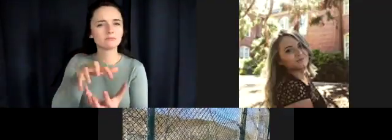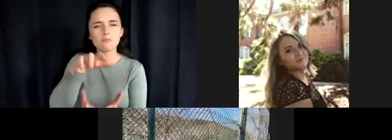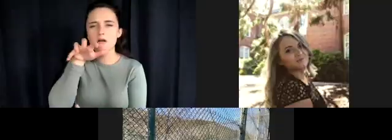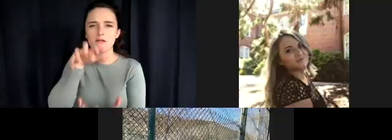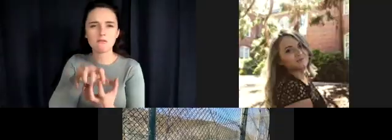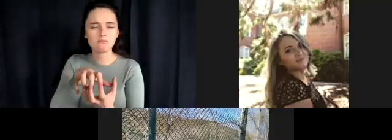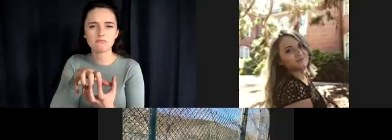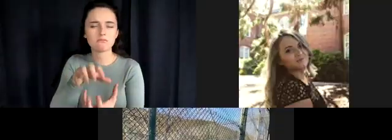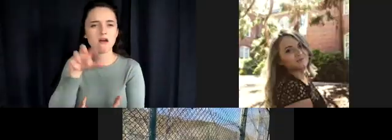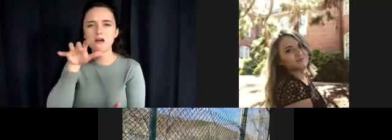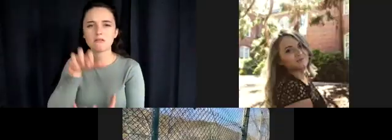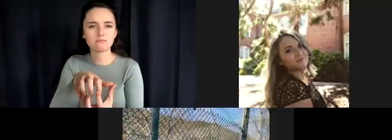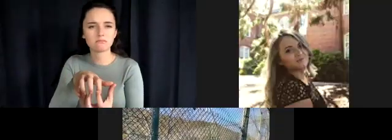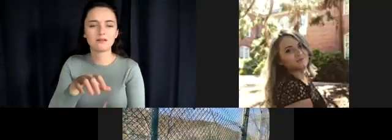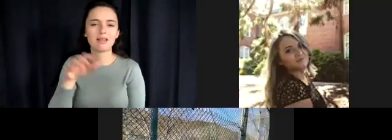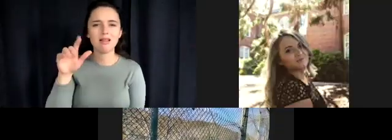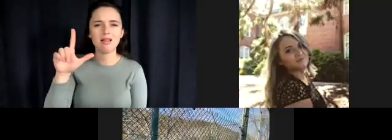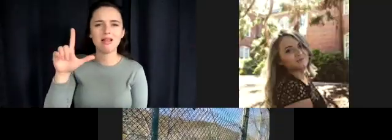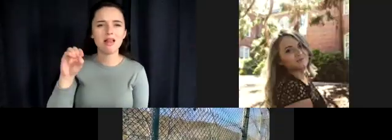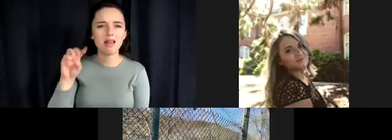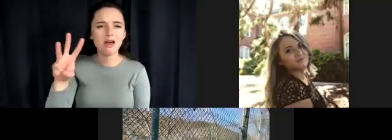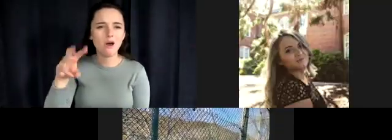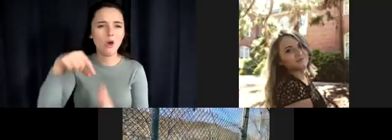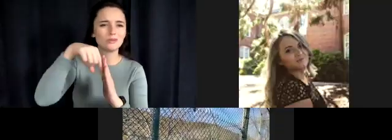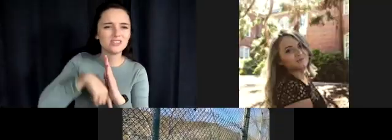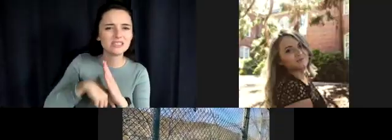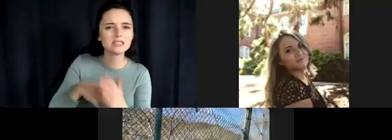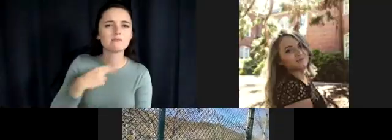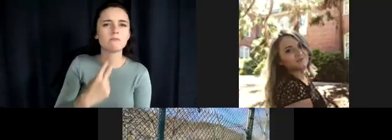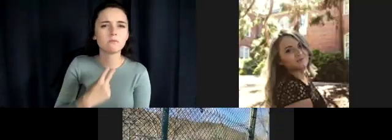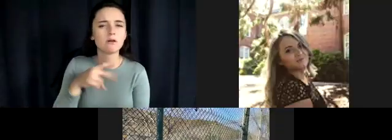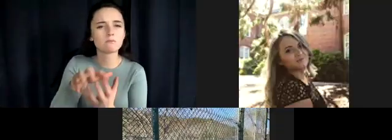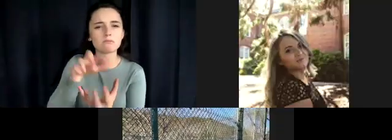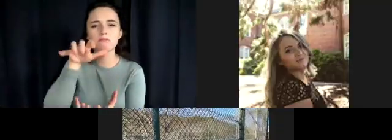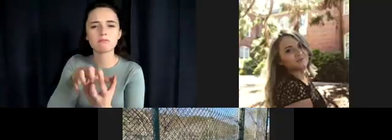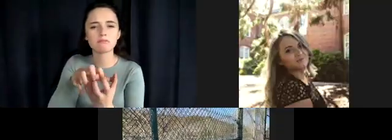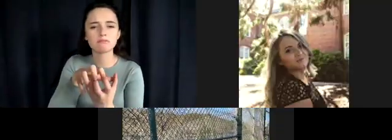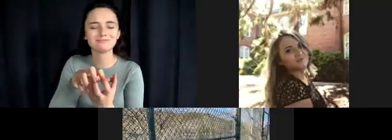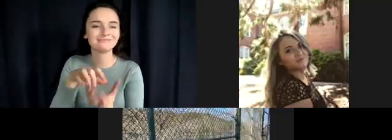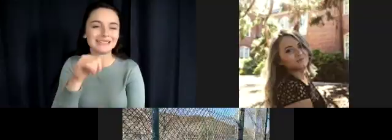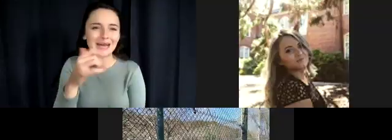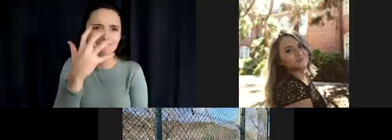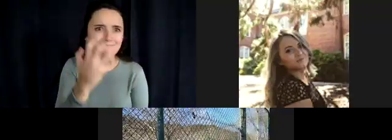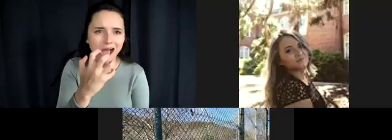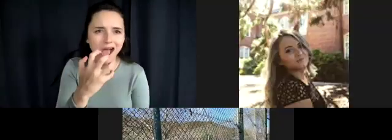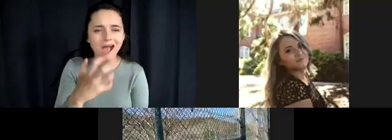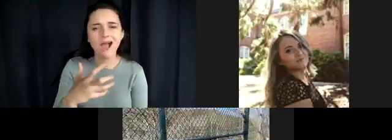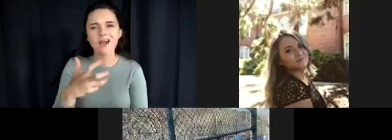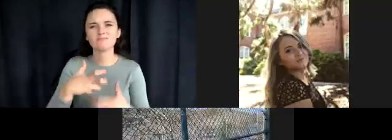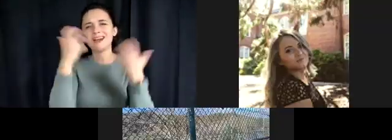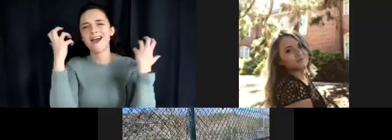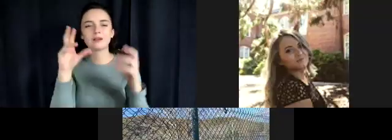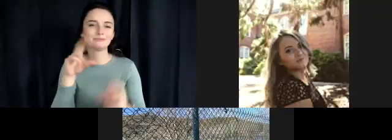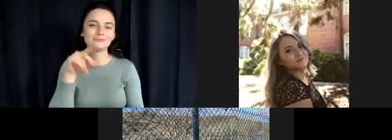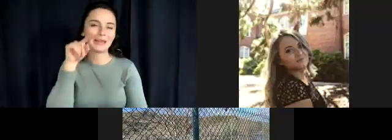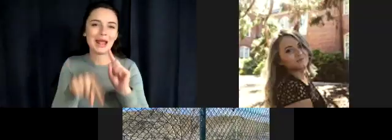would think of as angry, but Right. they just can't make small sounds. So I really